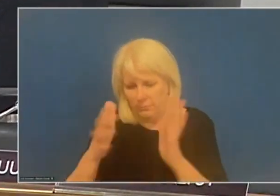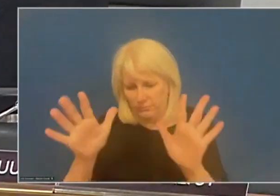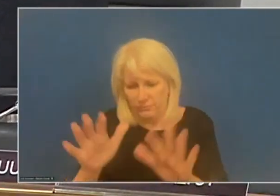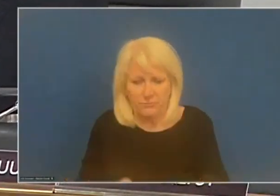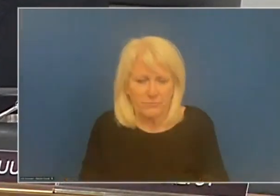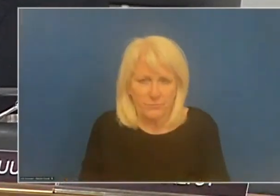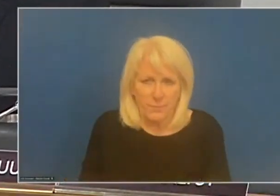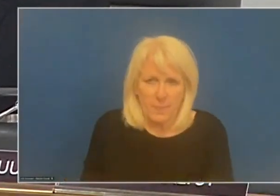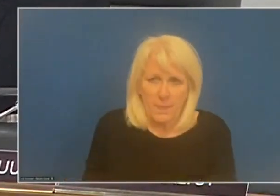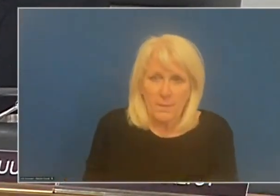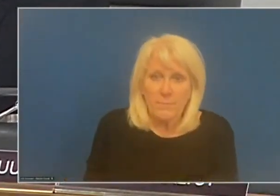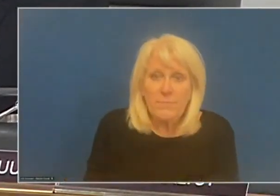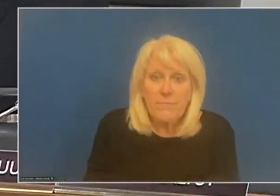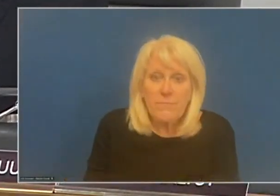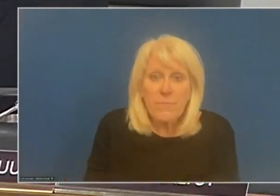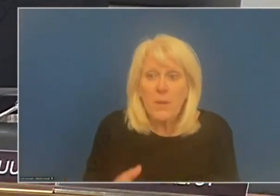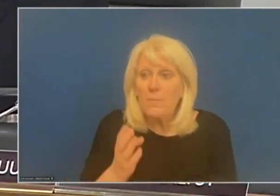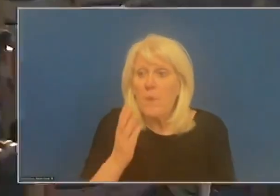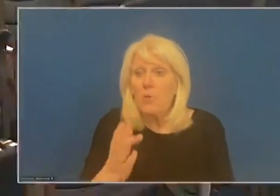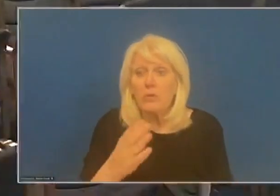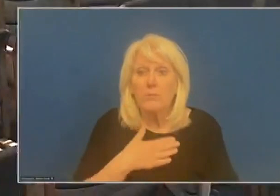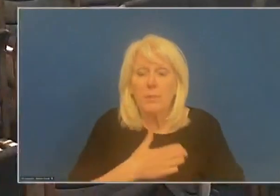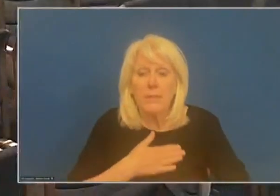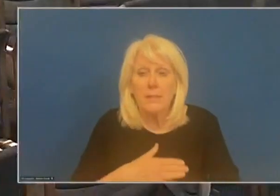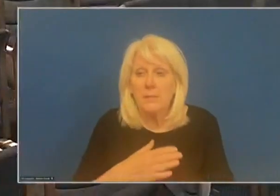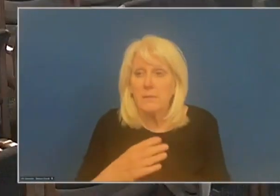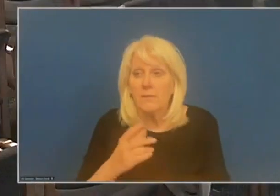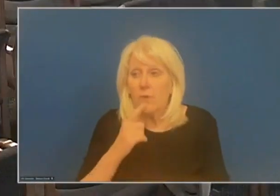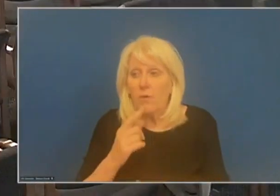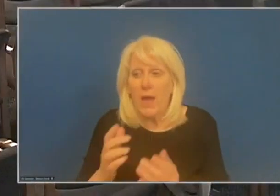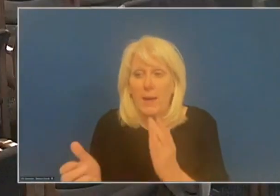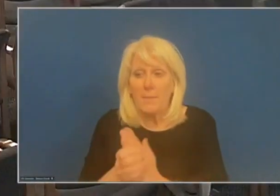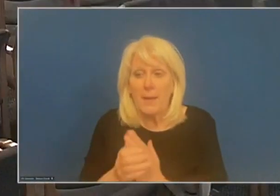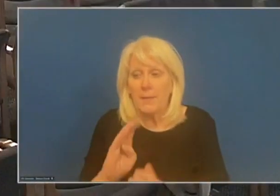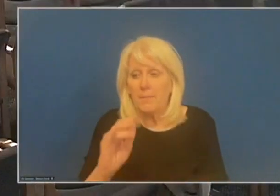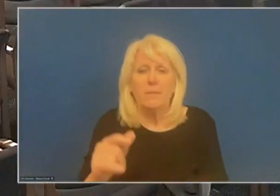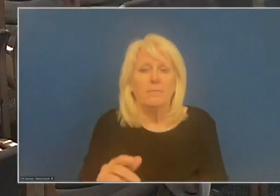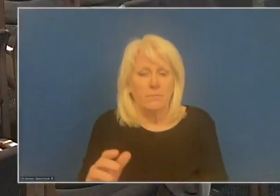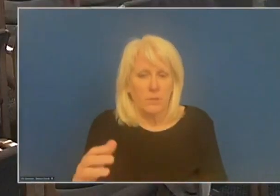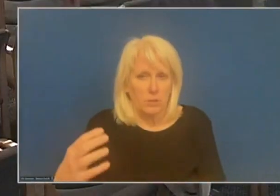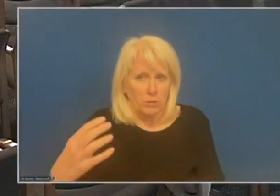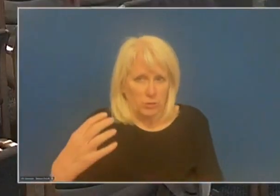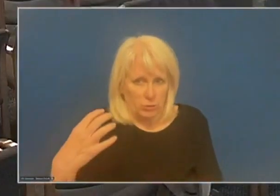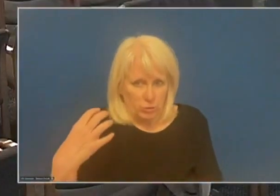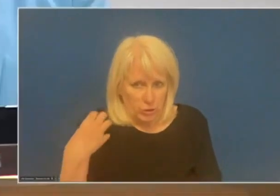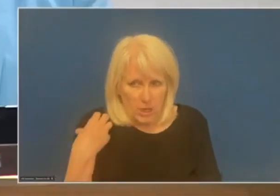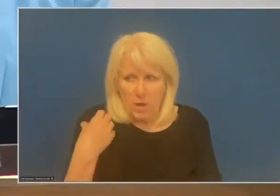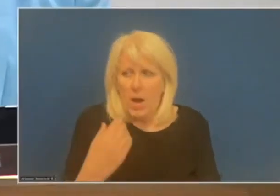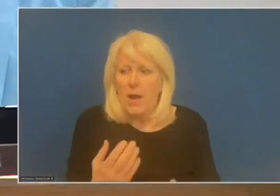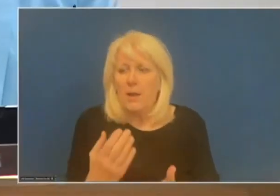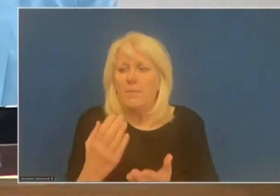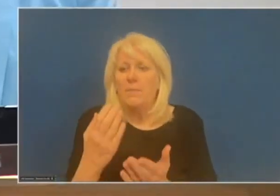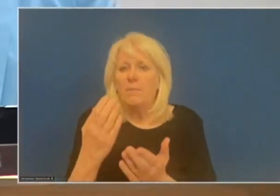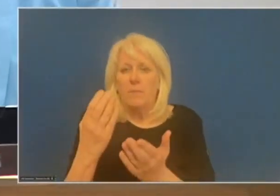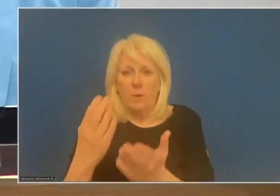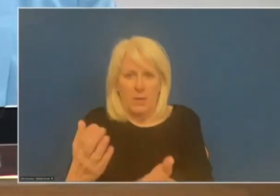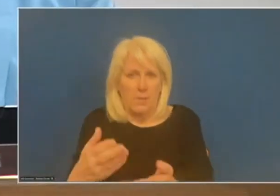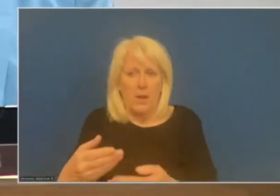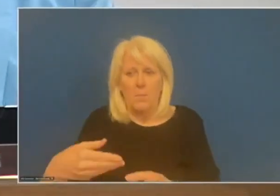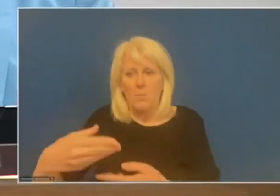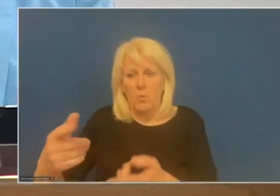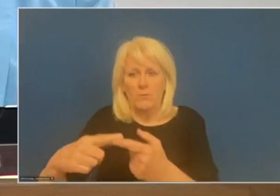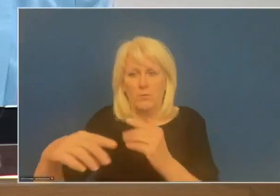Representative Nelson, can I get a motion, please, on the amended bill? Chair Nos, I move House Bill 2002 as amended to the floor with a do